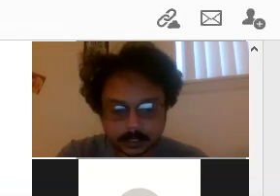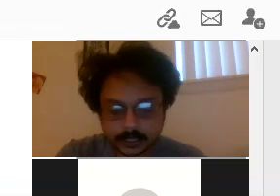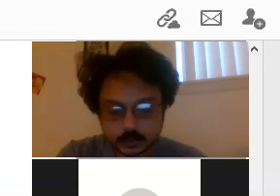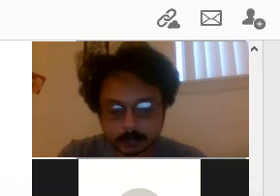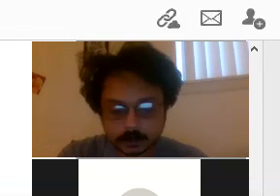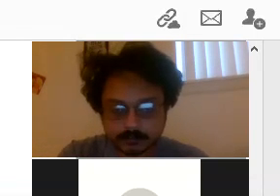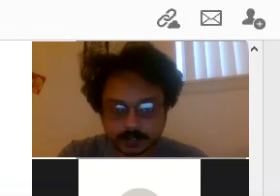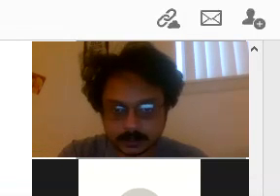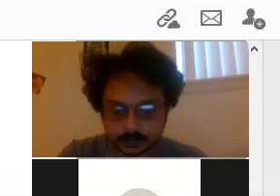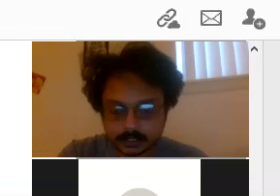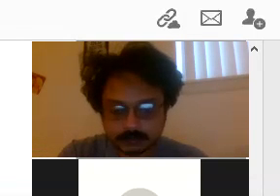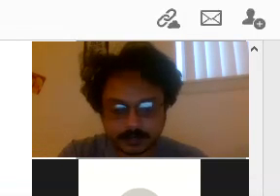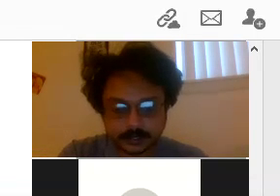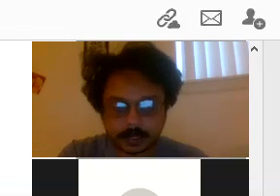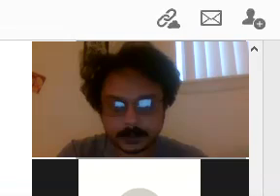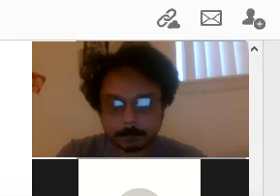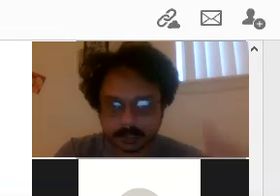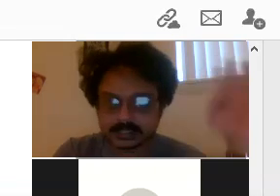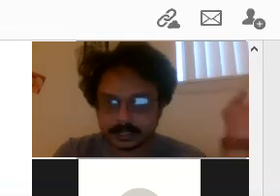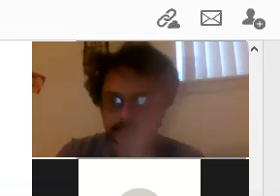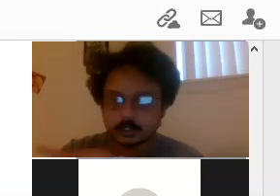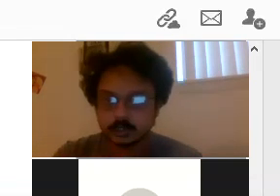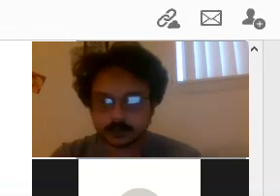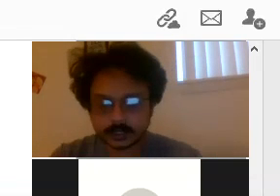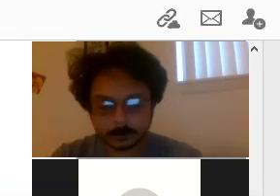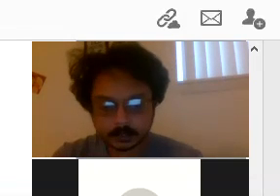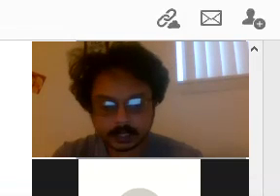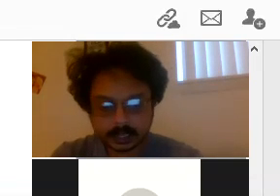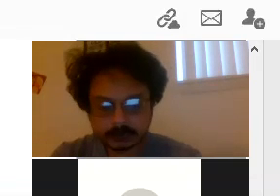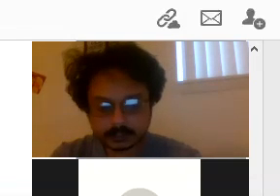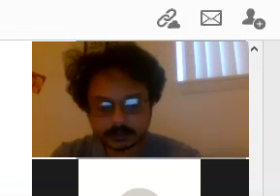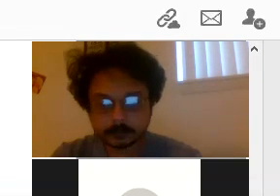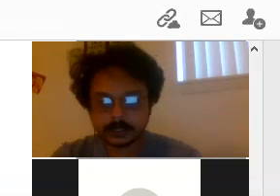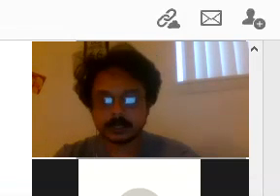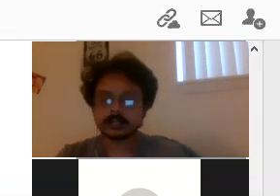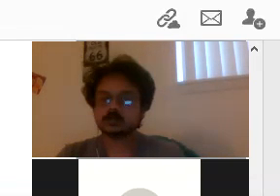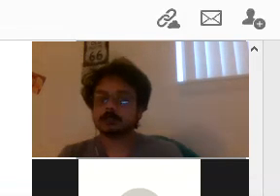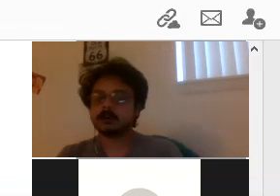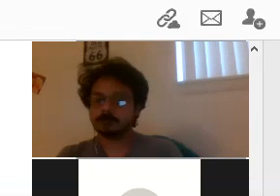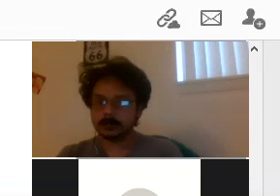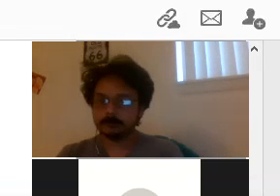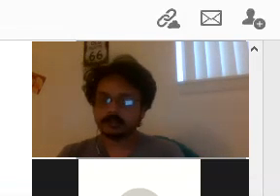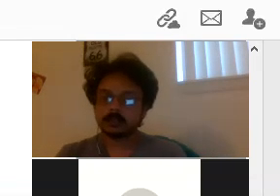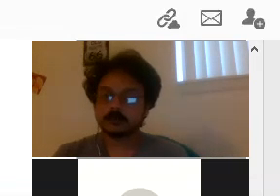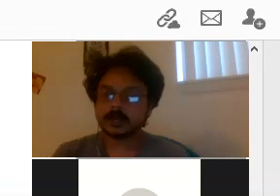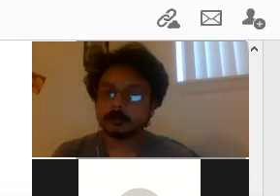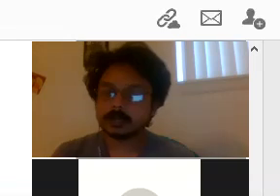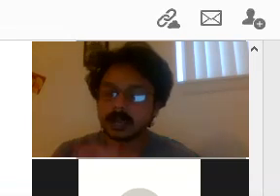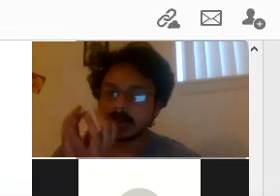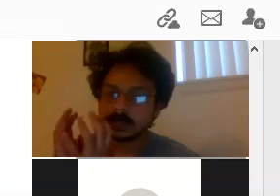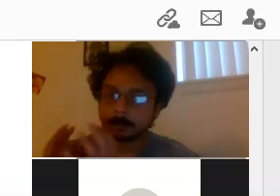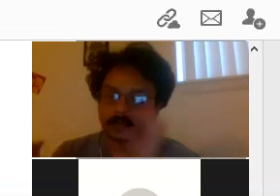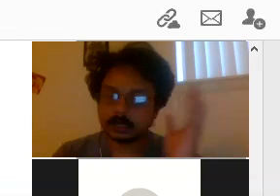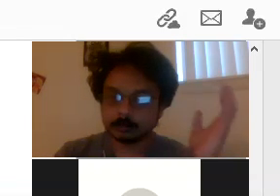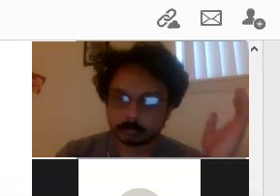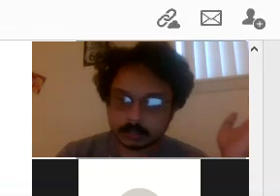a raised to the power of b divided by, let's say n tends to infinity, I have divided by n raised to the power of b, right? But